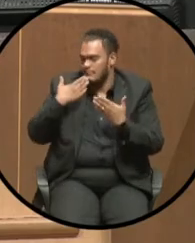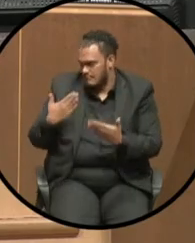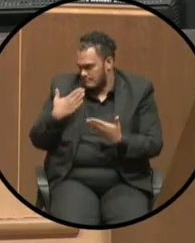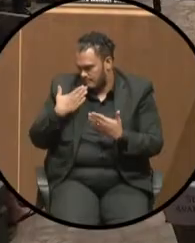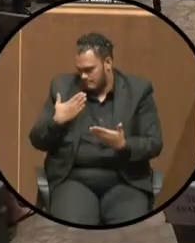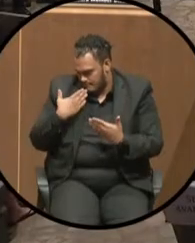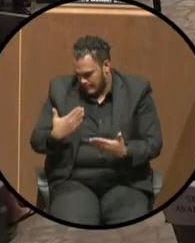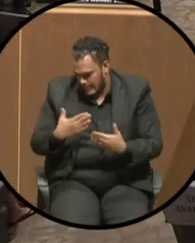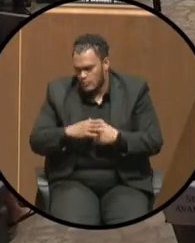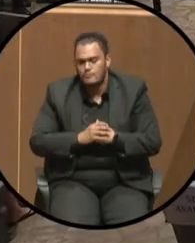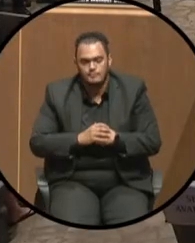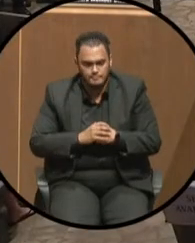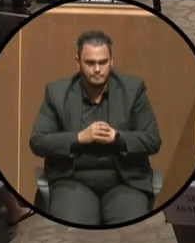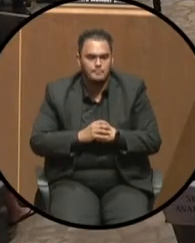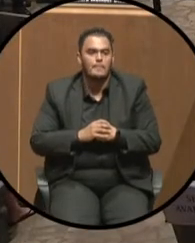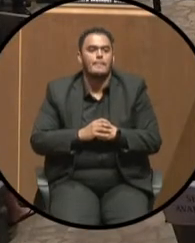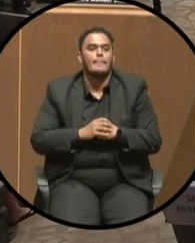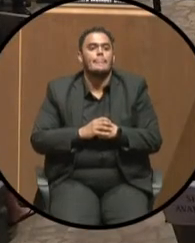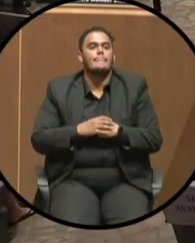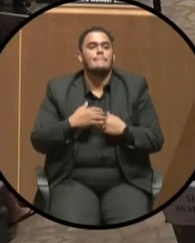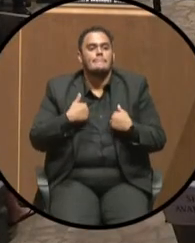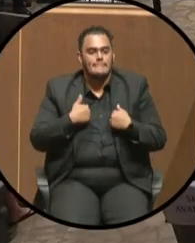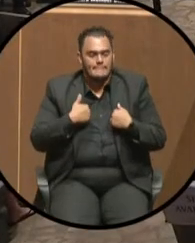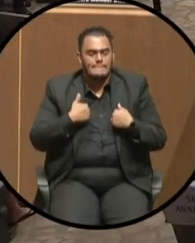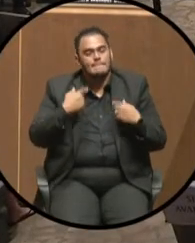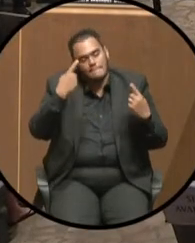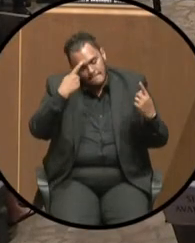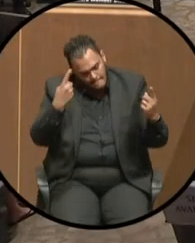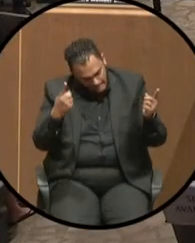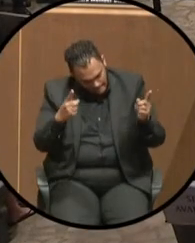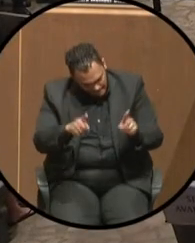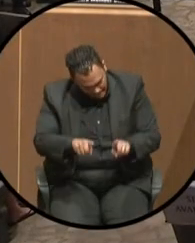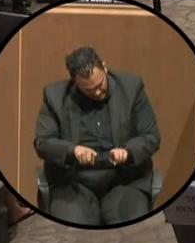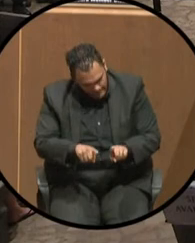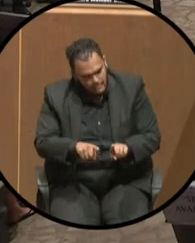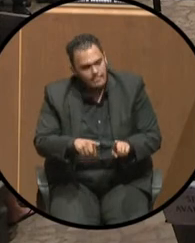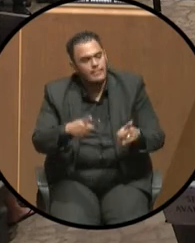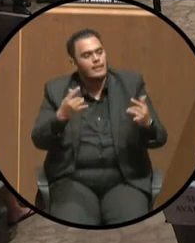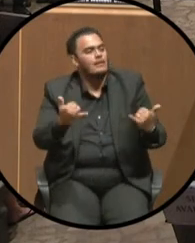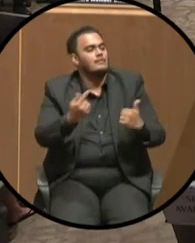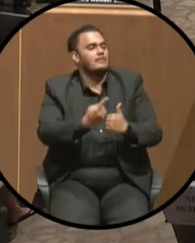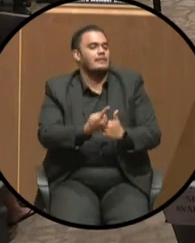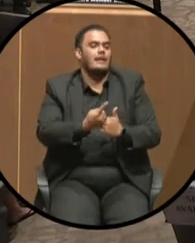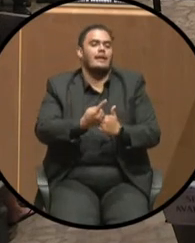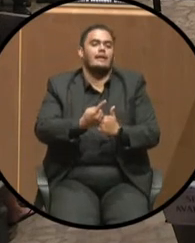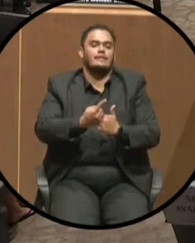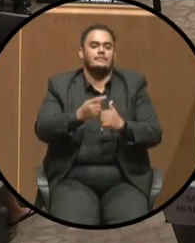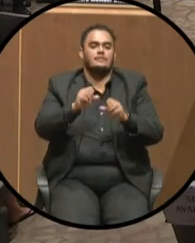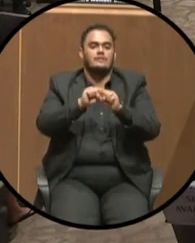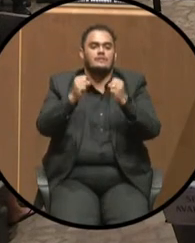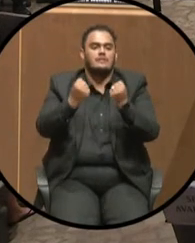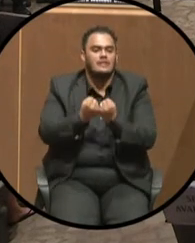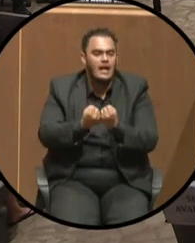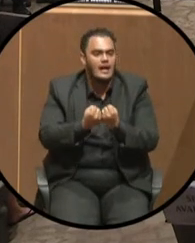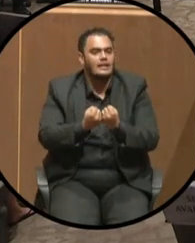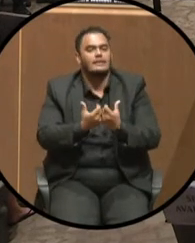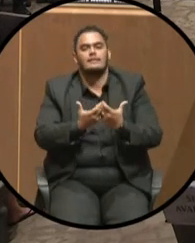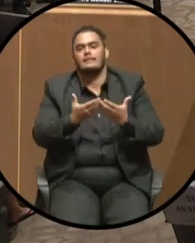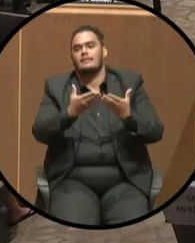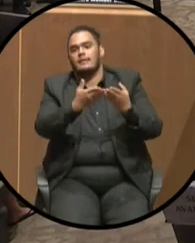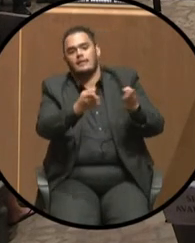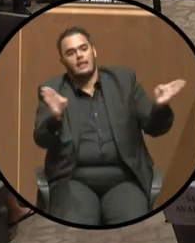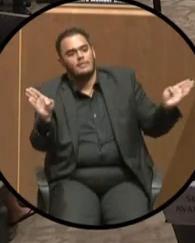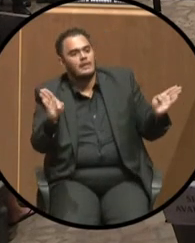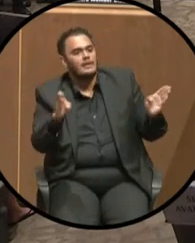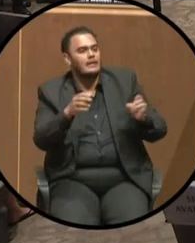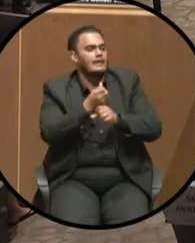Thank you, Madam Chair. I agree that in today's society and in the climate that we're in, that it's as a safety issue, we need to